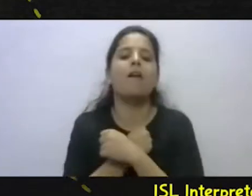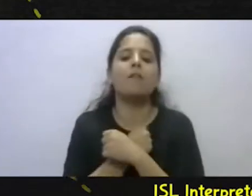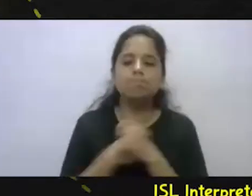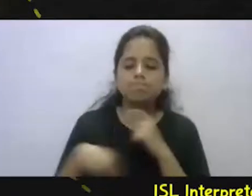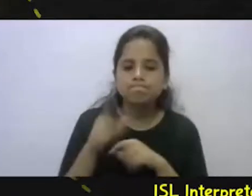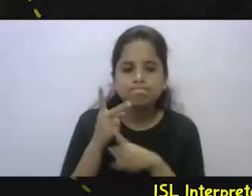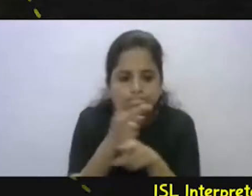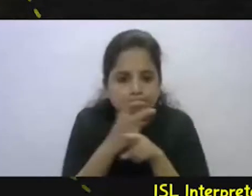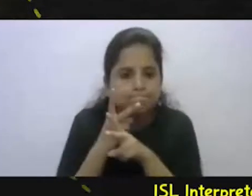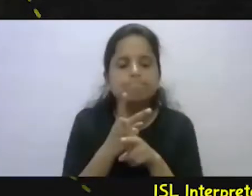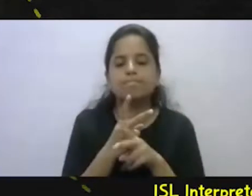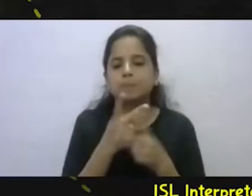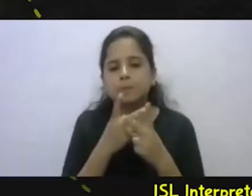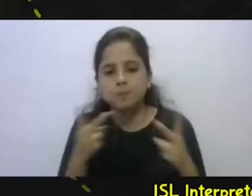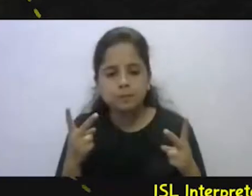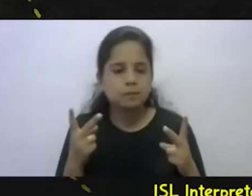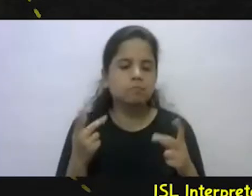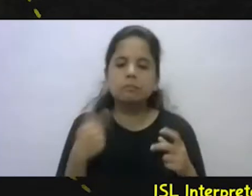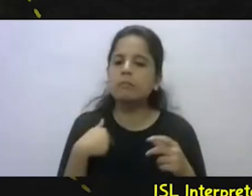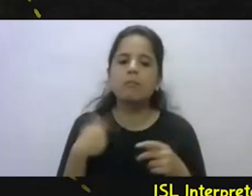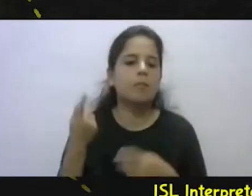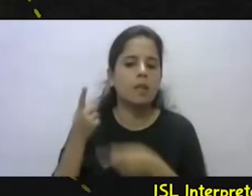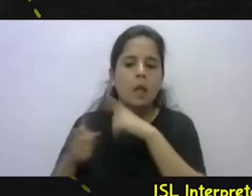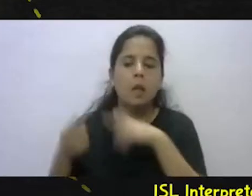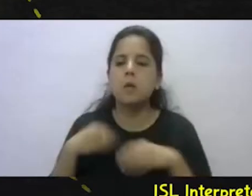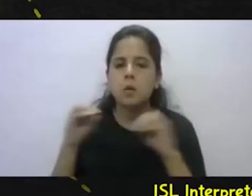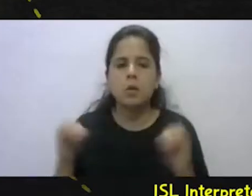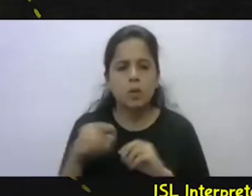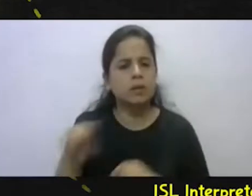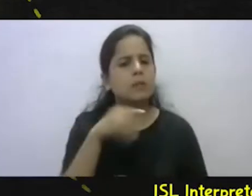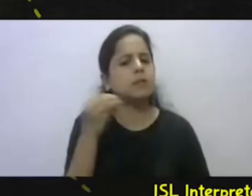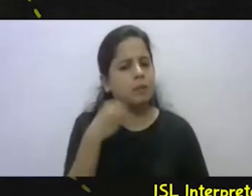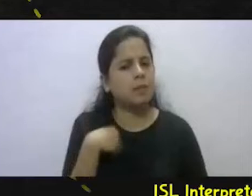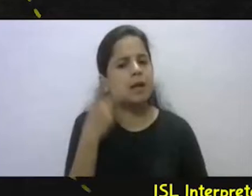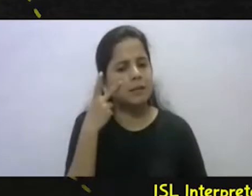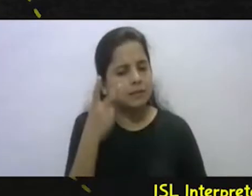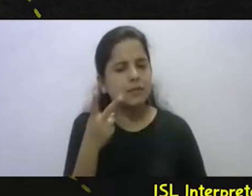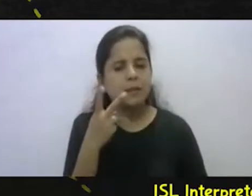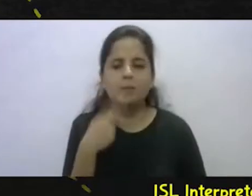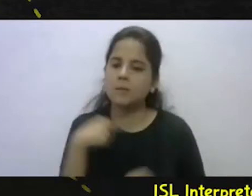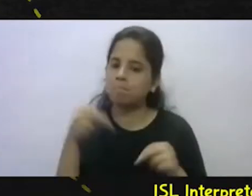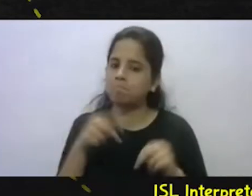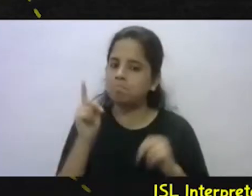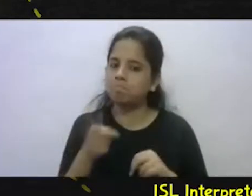and some of these intersections. And I think that is where we need to head.